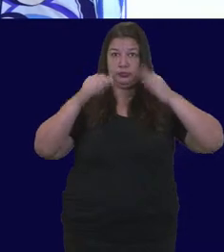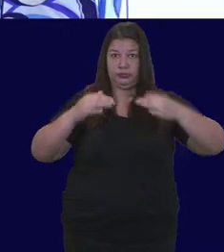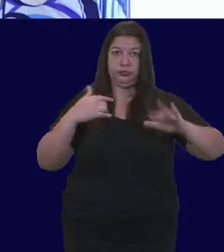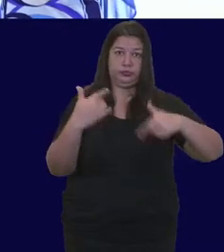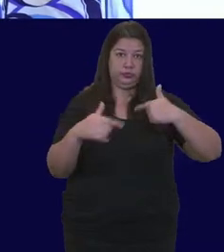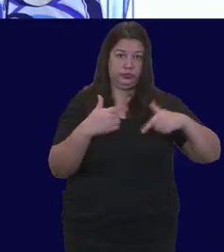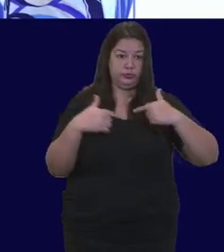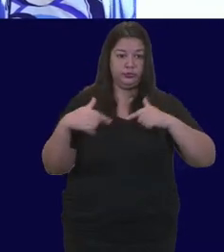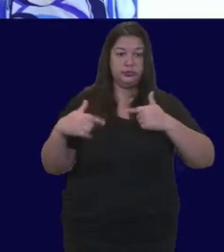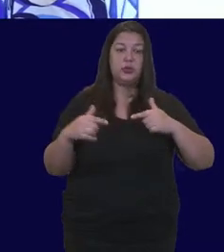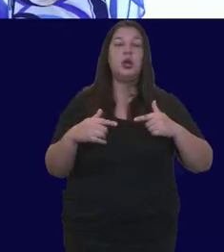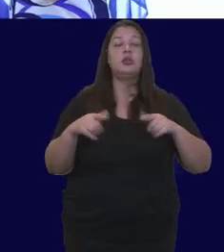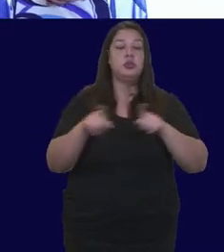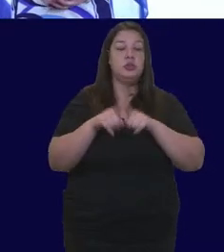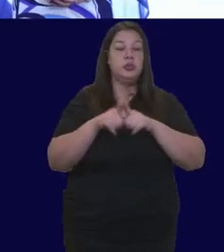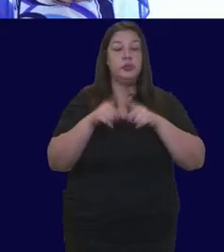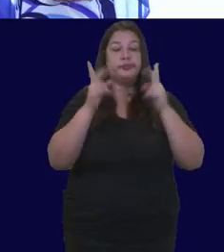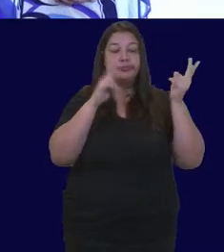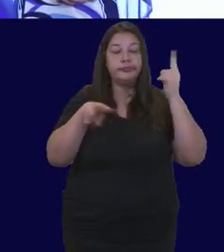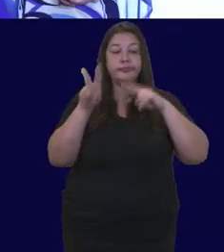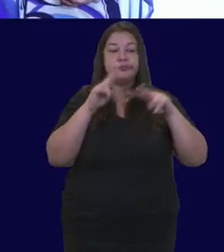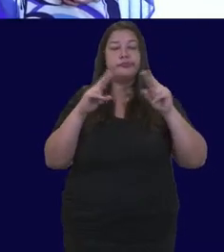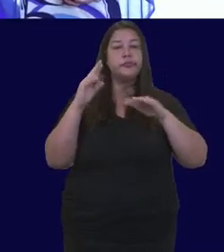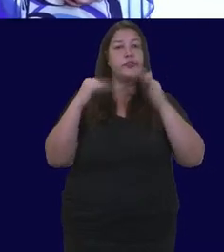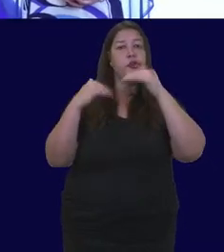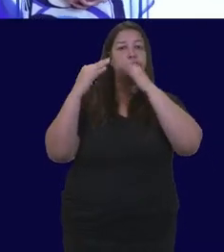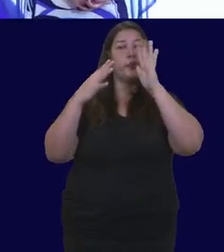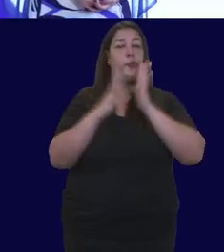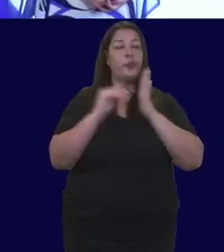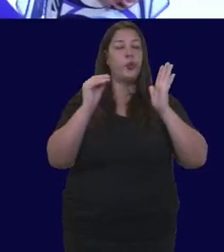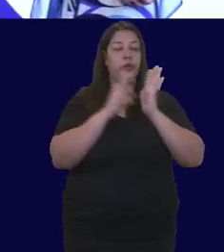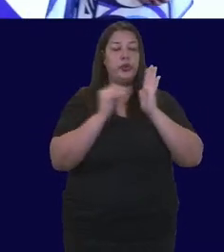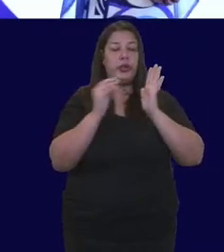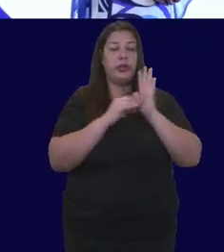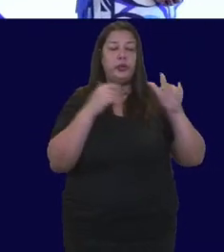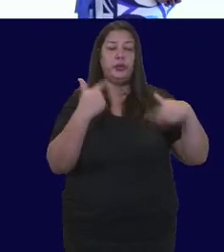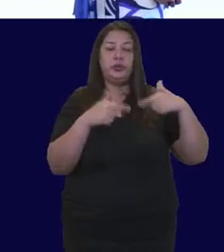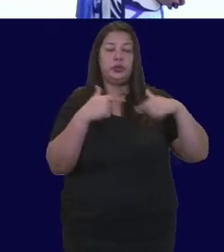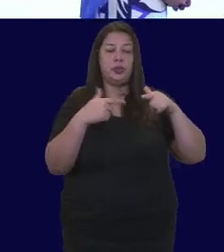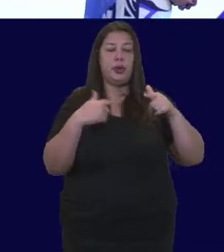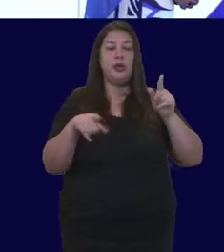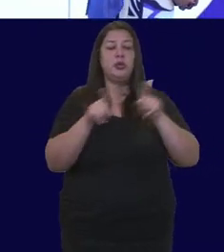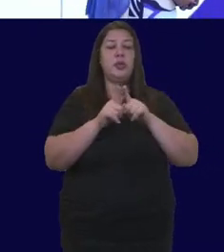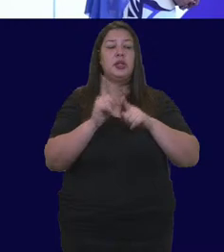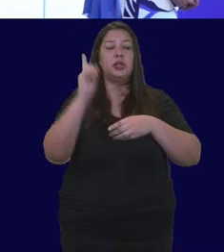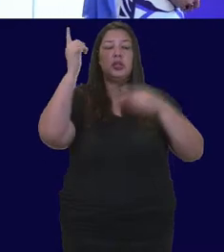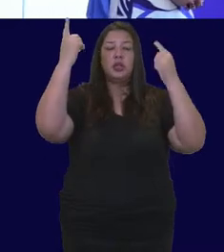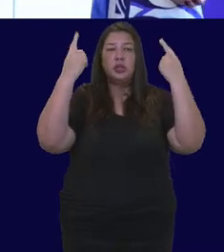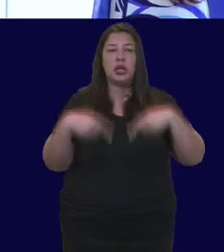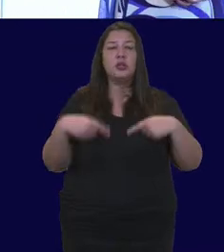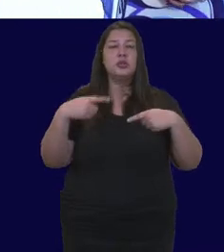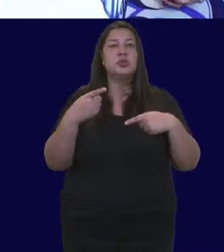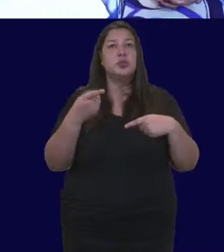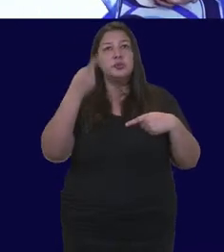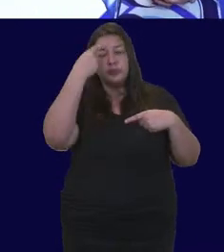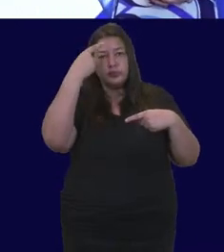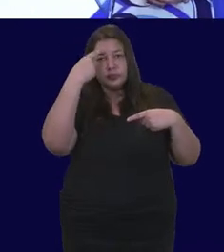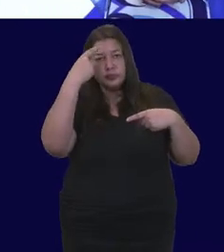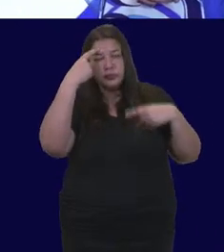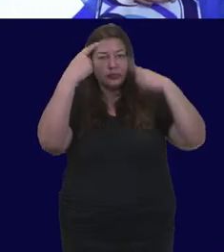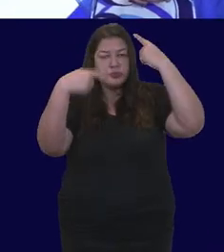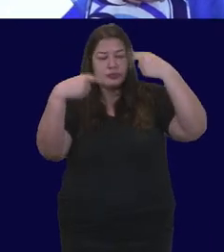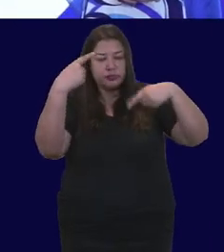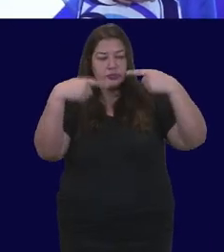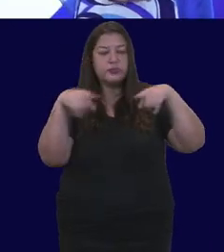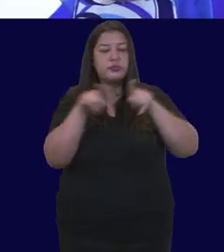different point of view, based on the people look, what are the social cultural triggers that